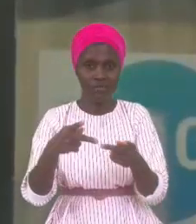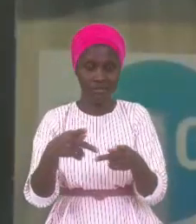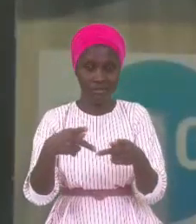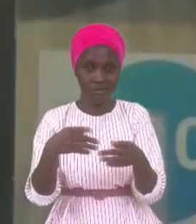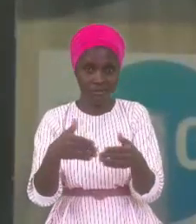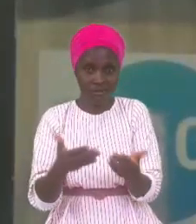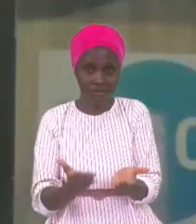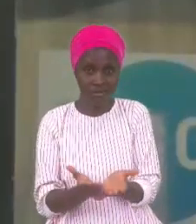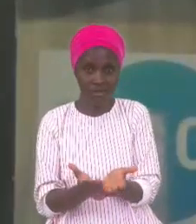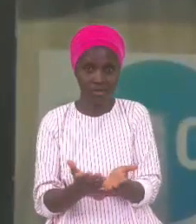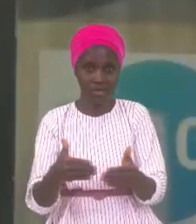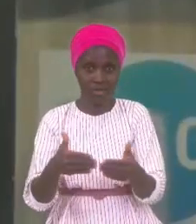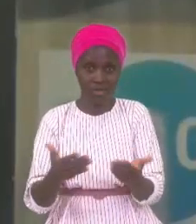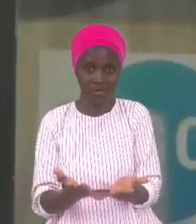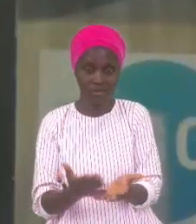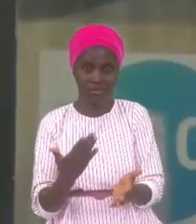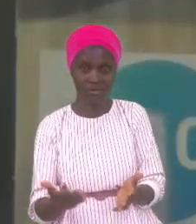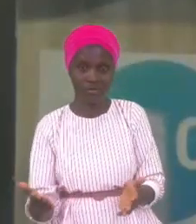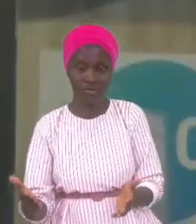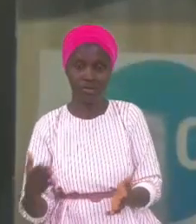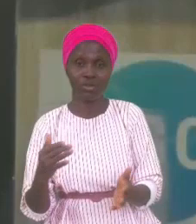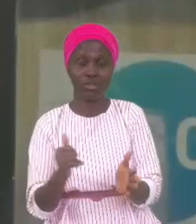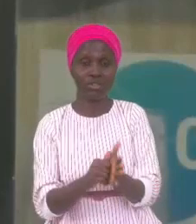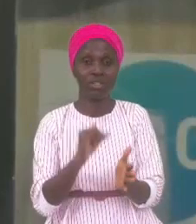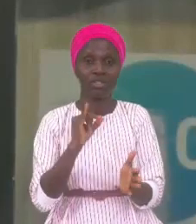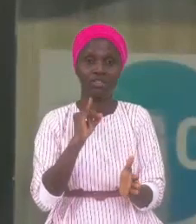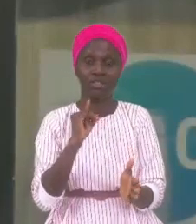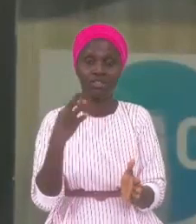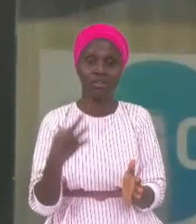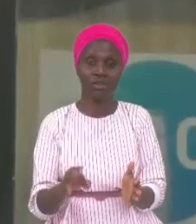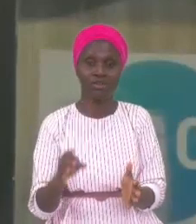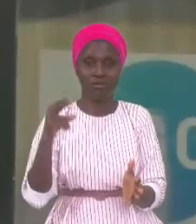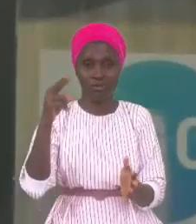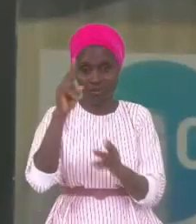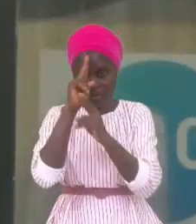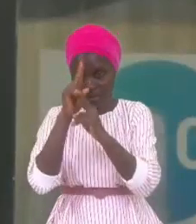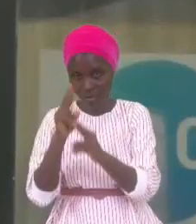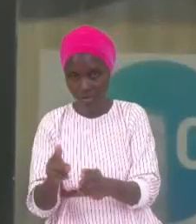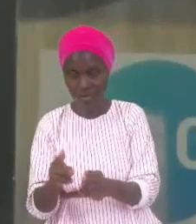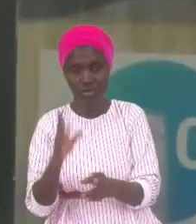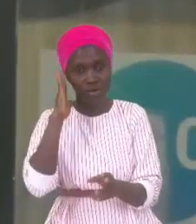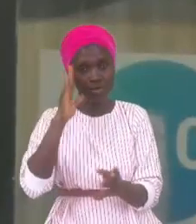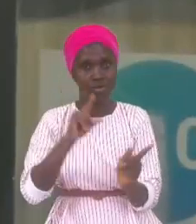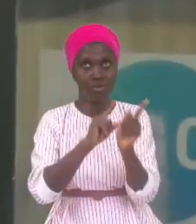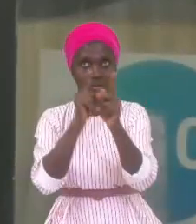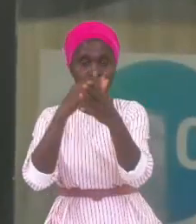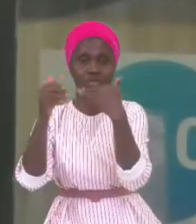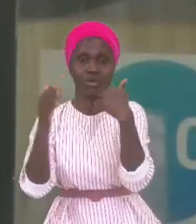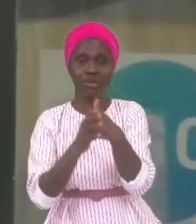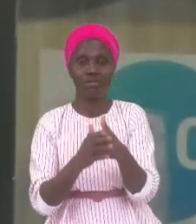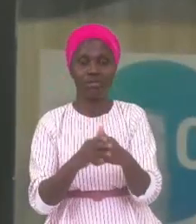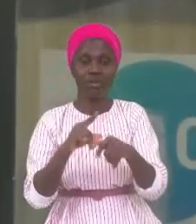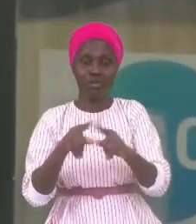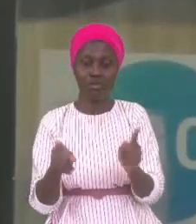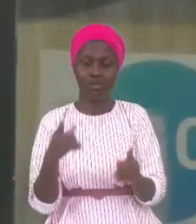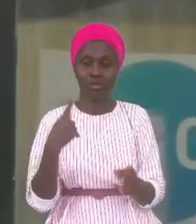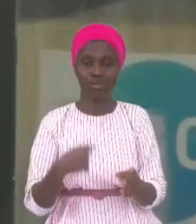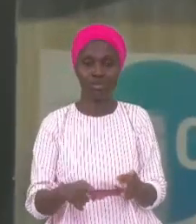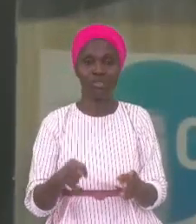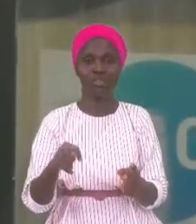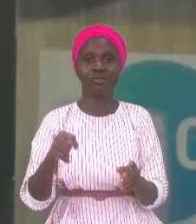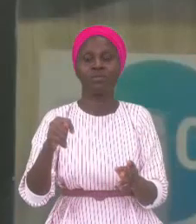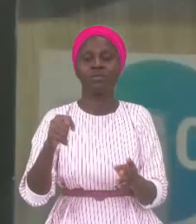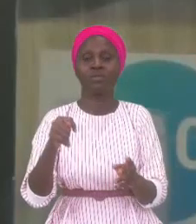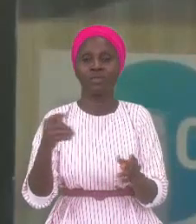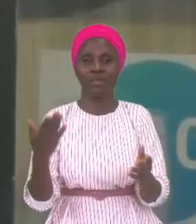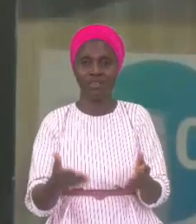his doctrine and dishonor his calling and dishonor the body of Christ and dishonor their own body too and